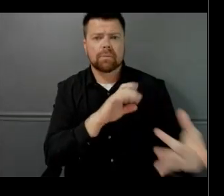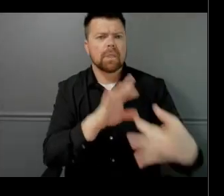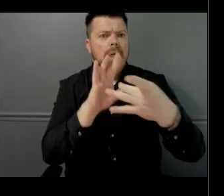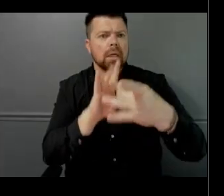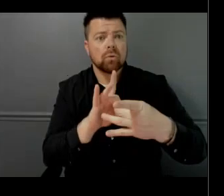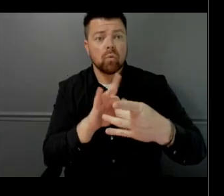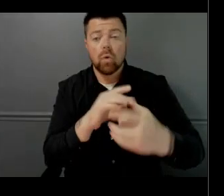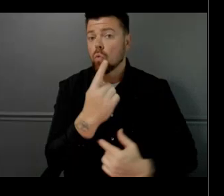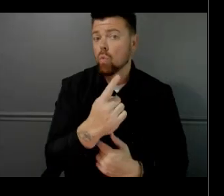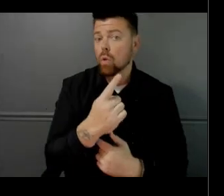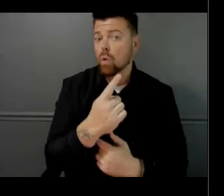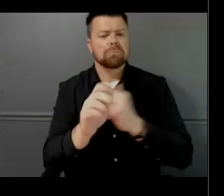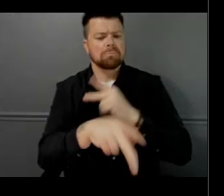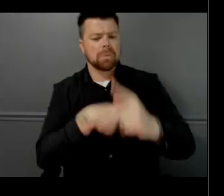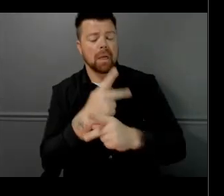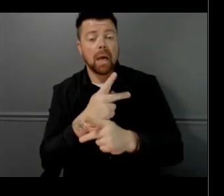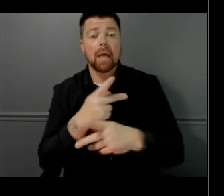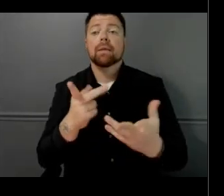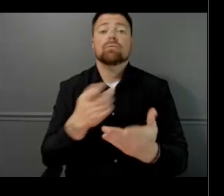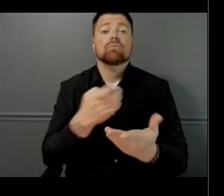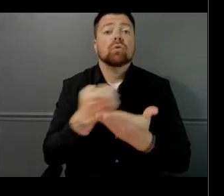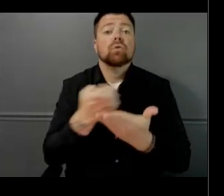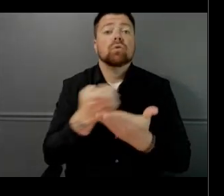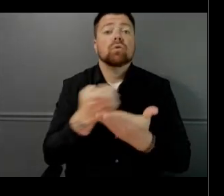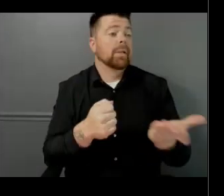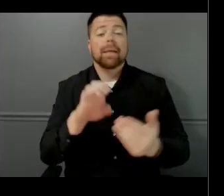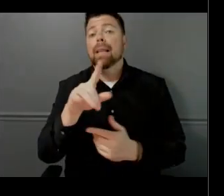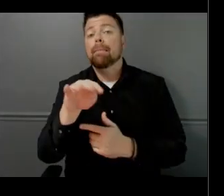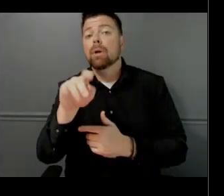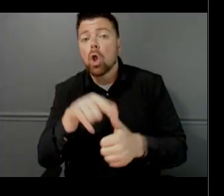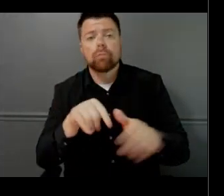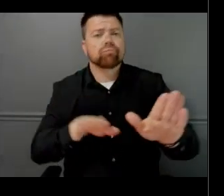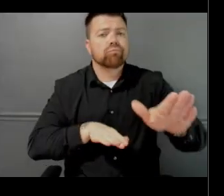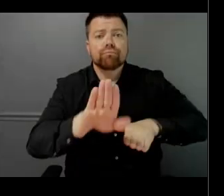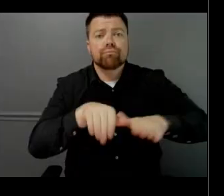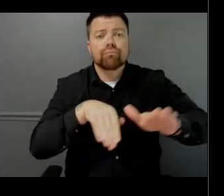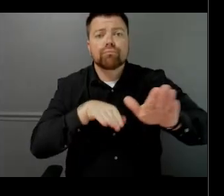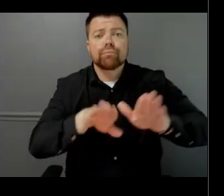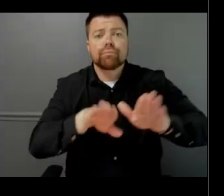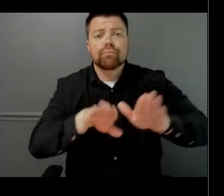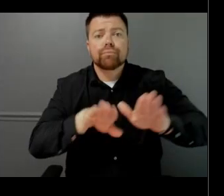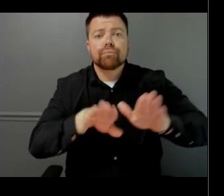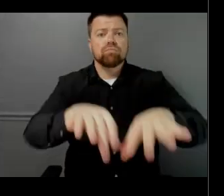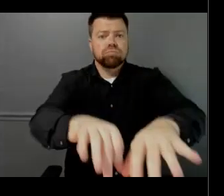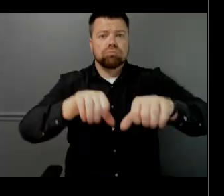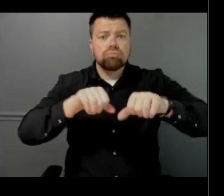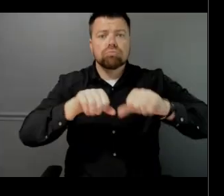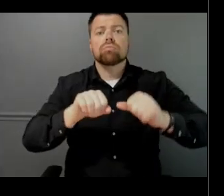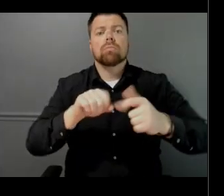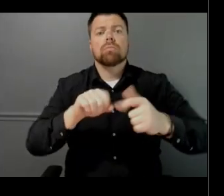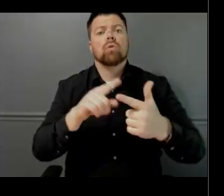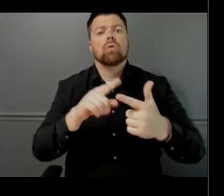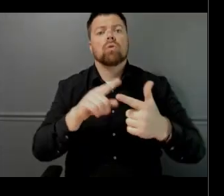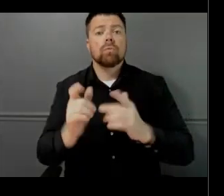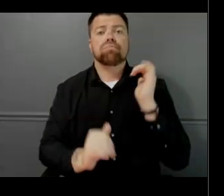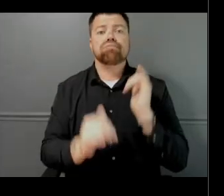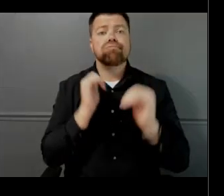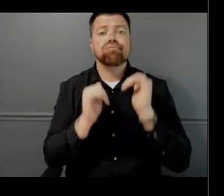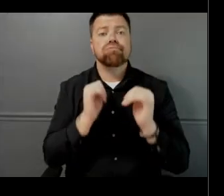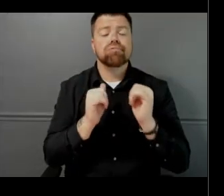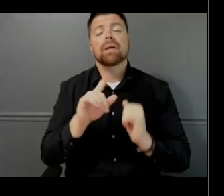such as an elliptical, treadmill, row machine, etc. It must be on an accessible route and must provide a 30-inch